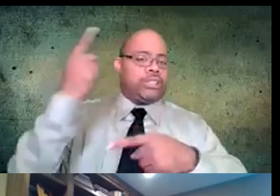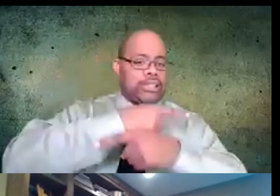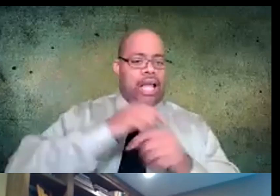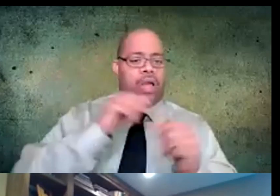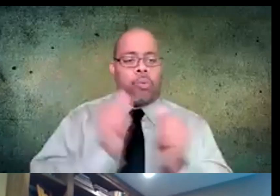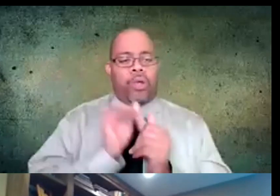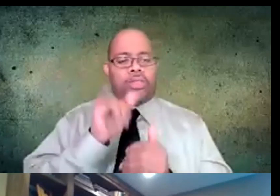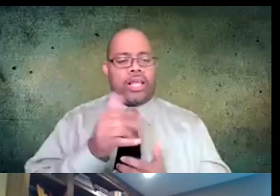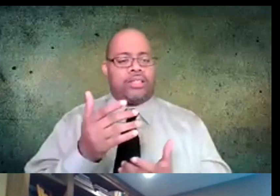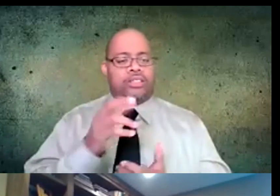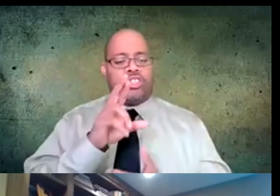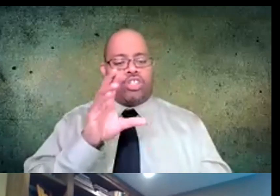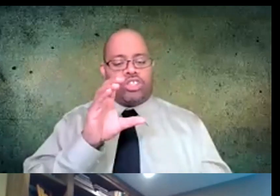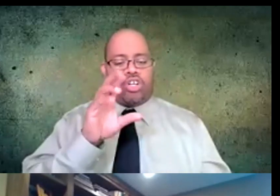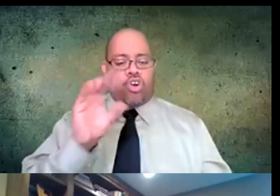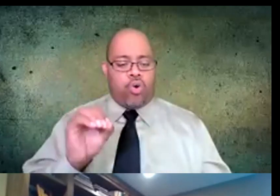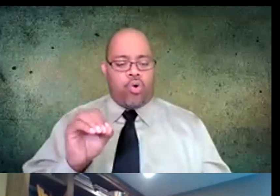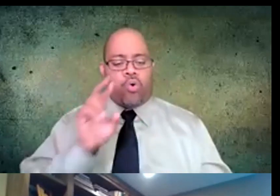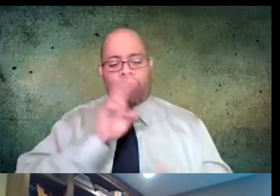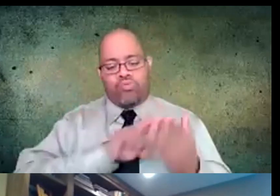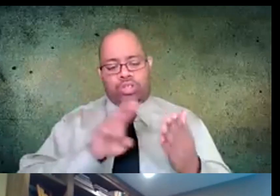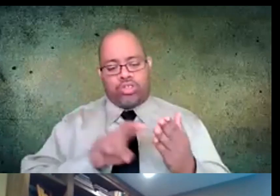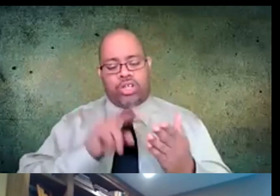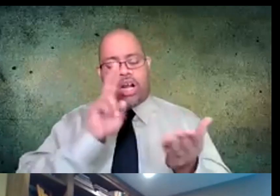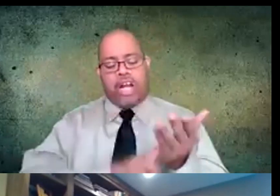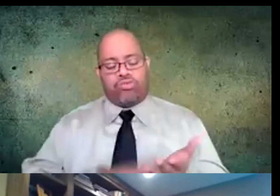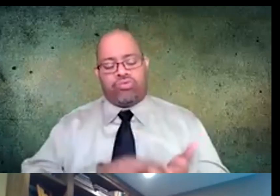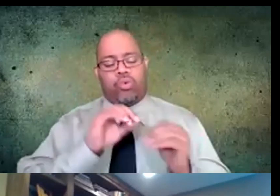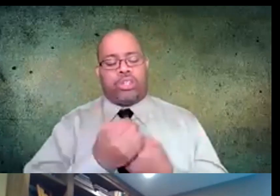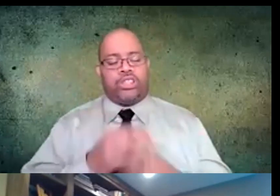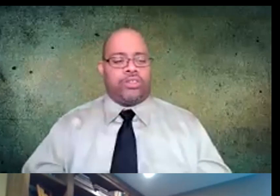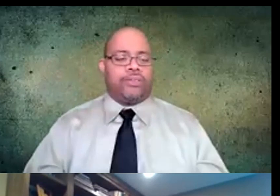those CRO, you know, research, contract research organizations.